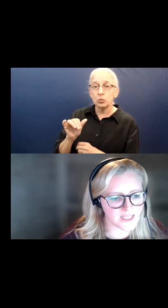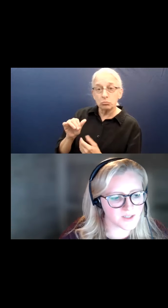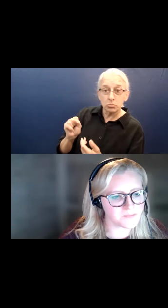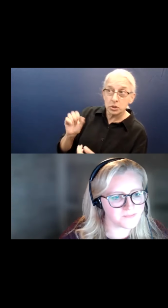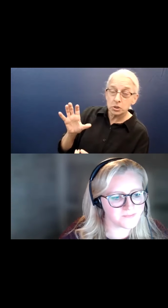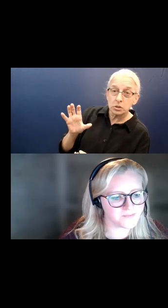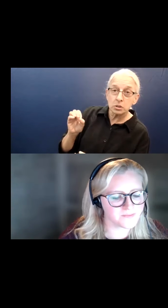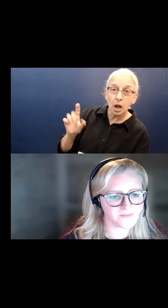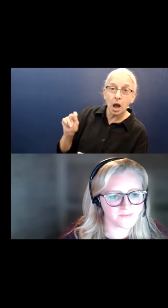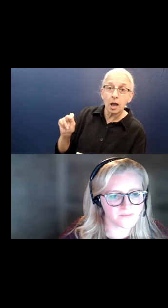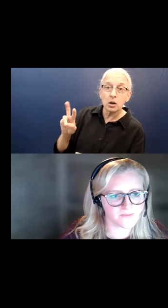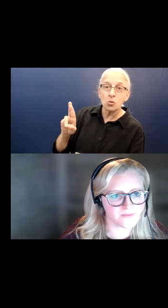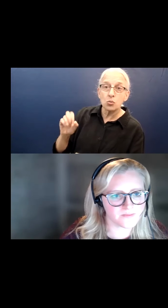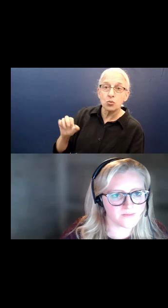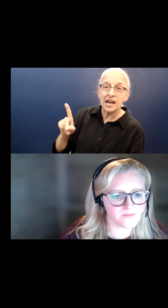to add anything.